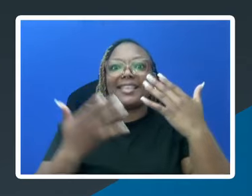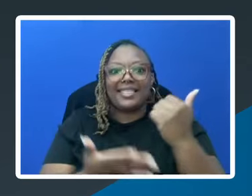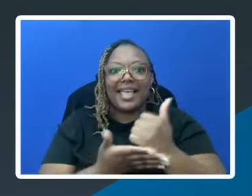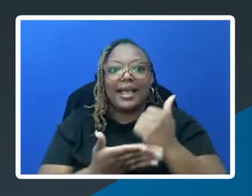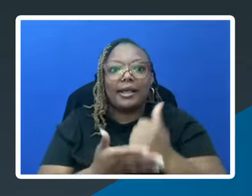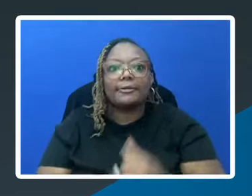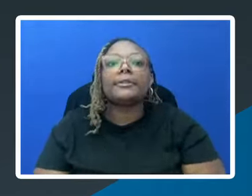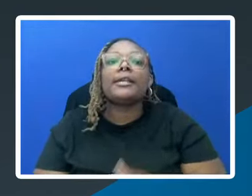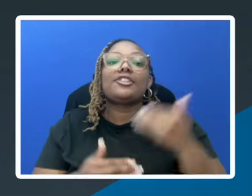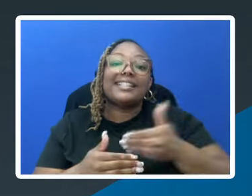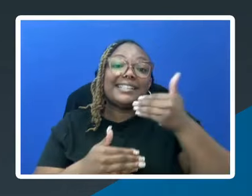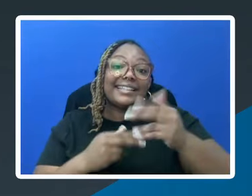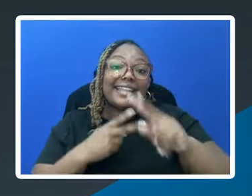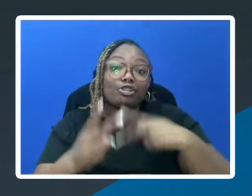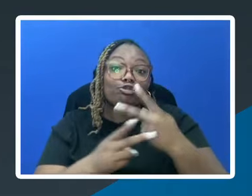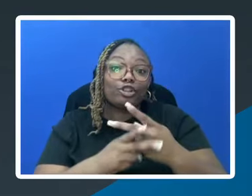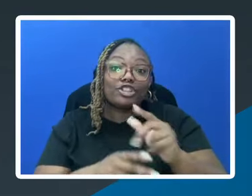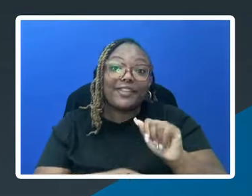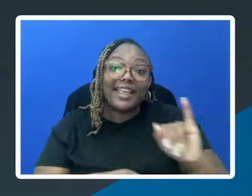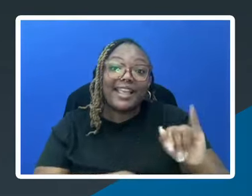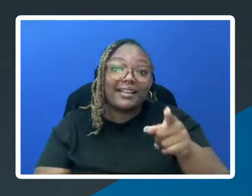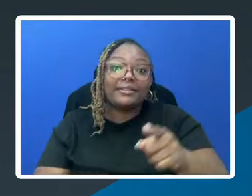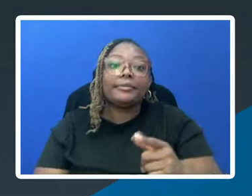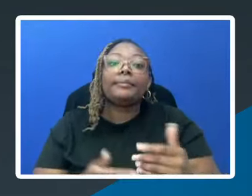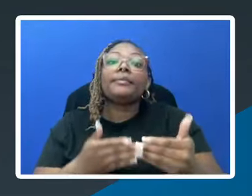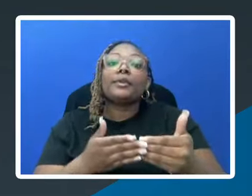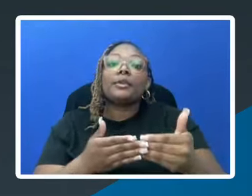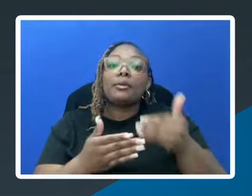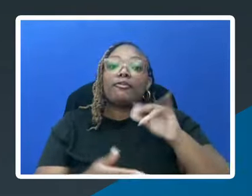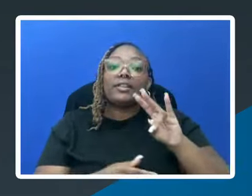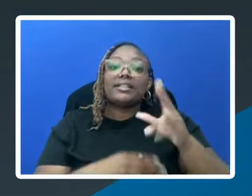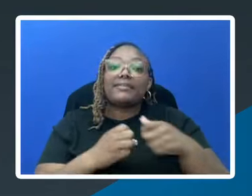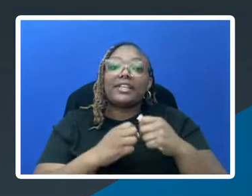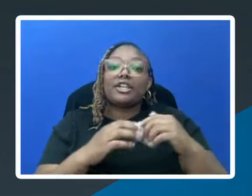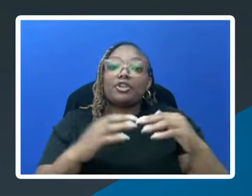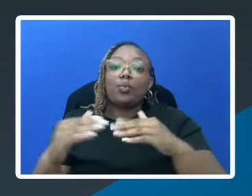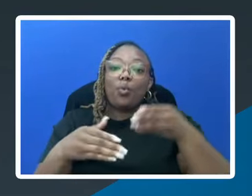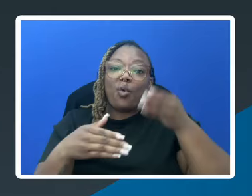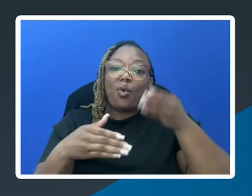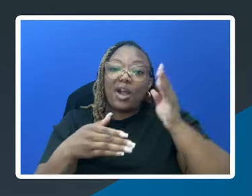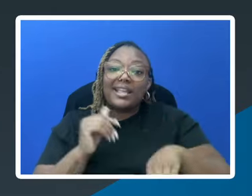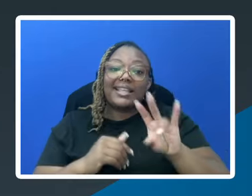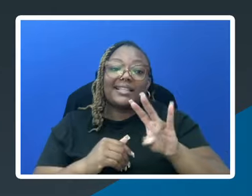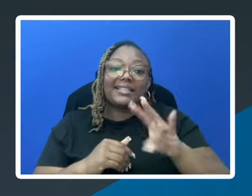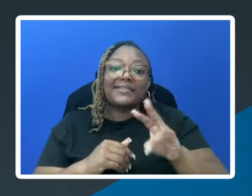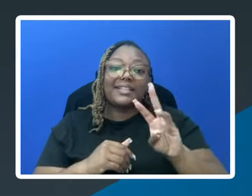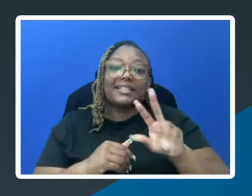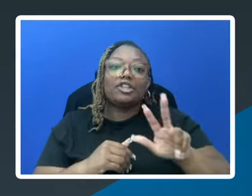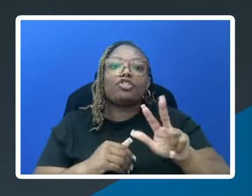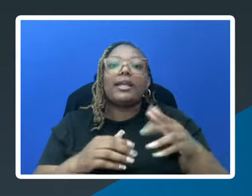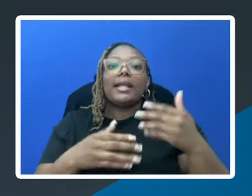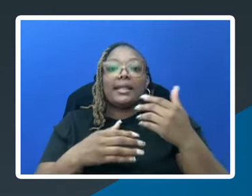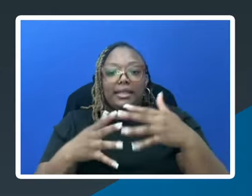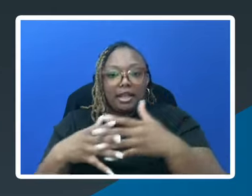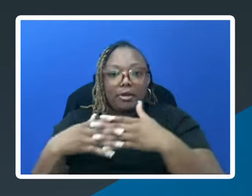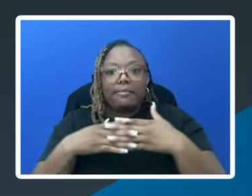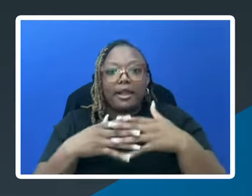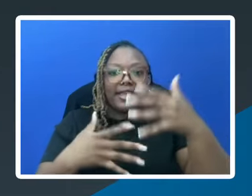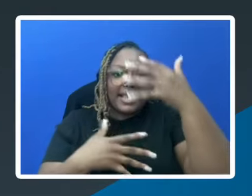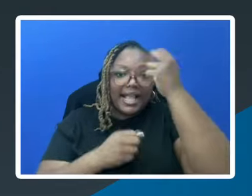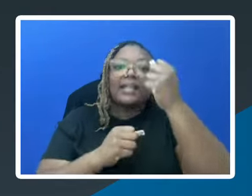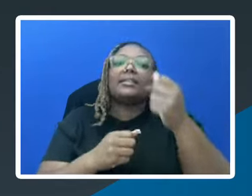two. Before the Seven Years' War ended in 1763, the American colonists liked being part of the British